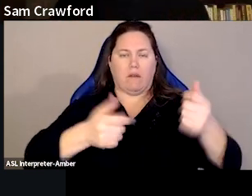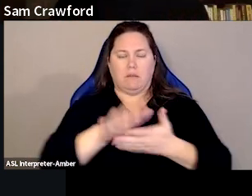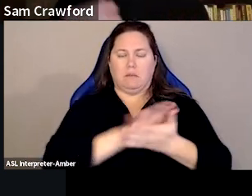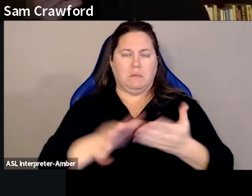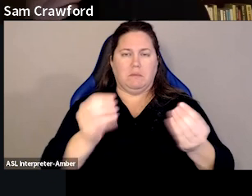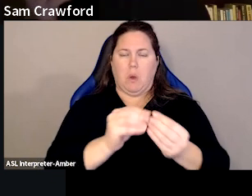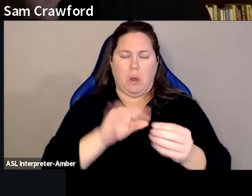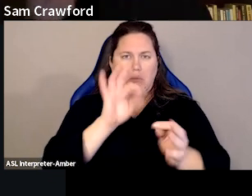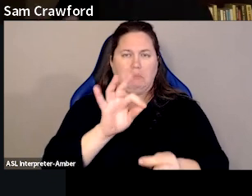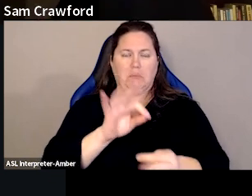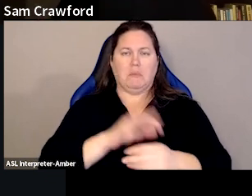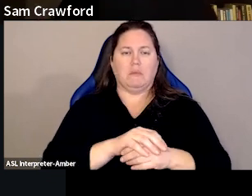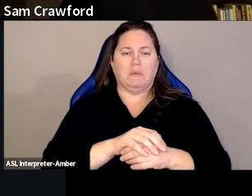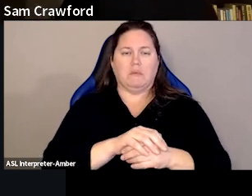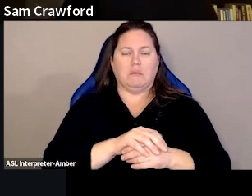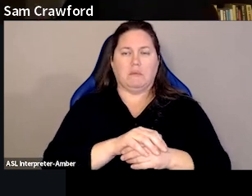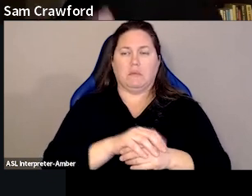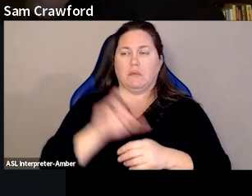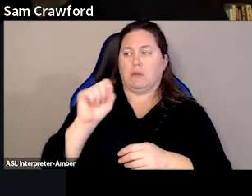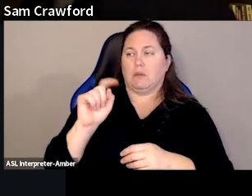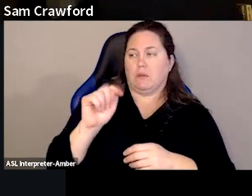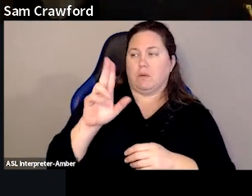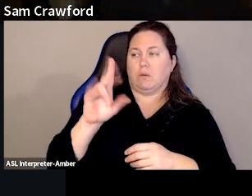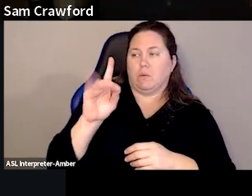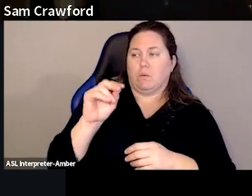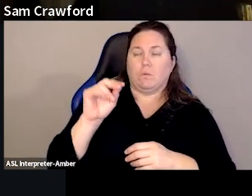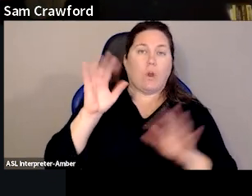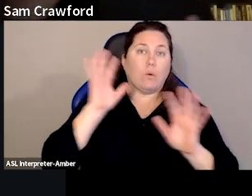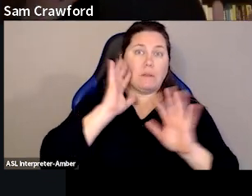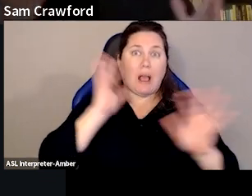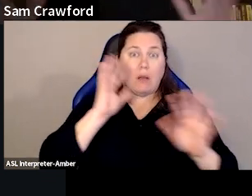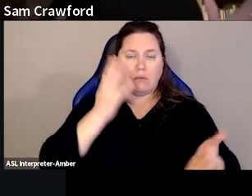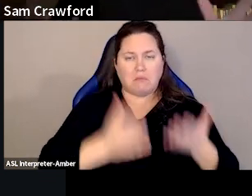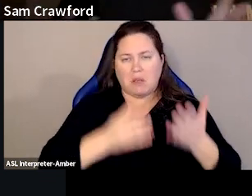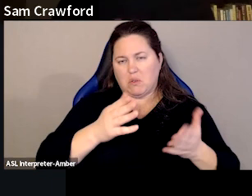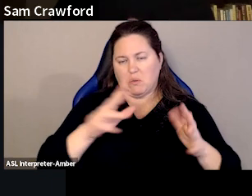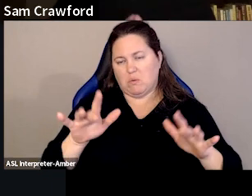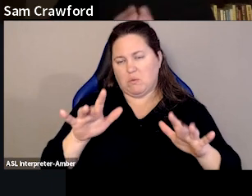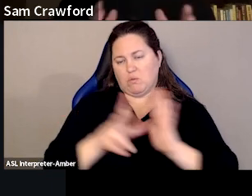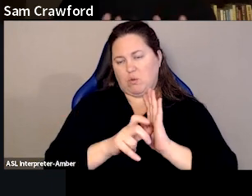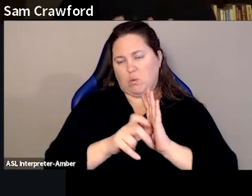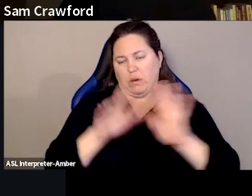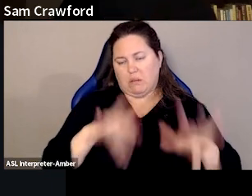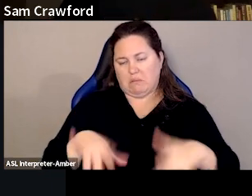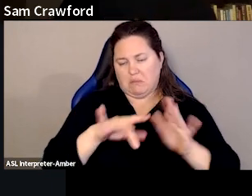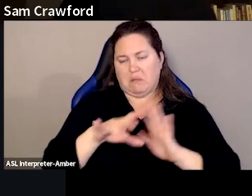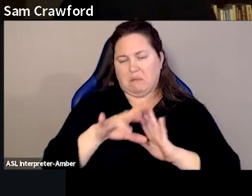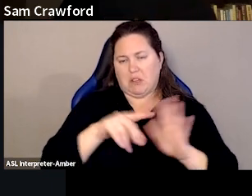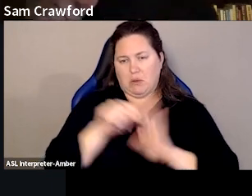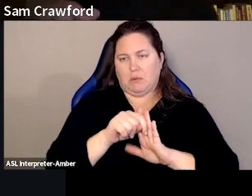slicker. It also allows you to have studio sound. So let's say you're recording videos on the fly and you're out and